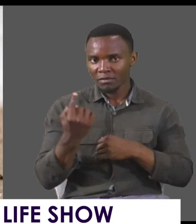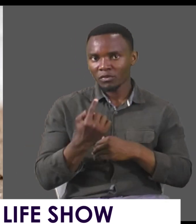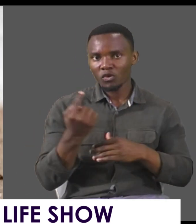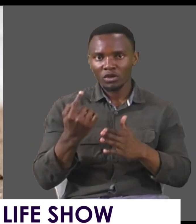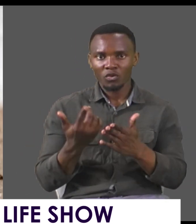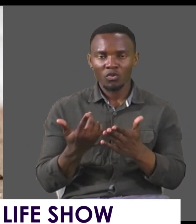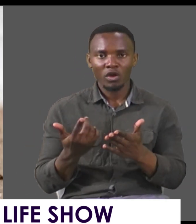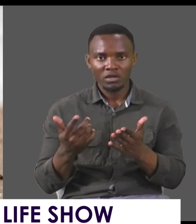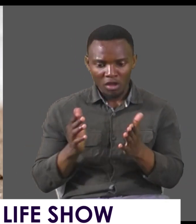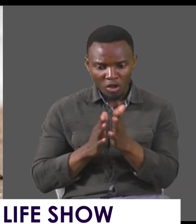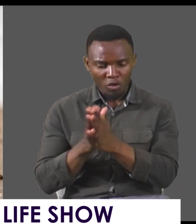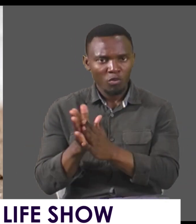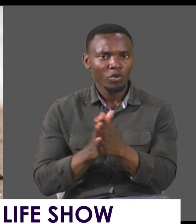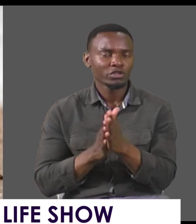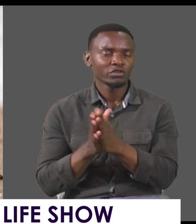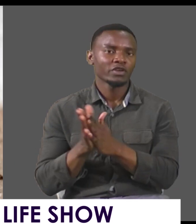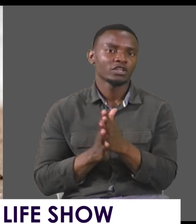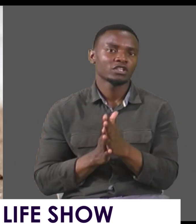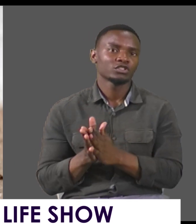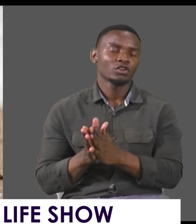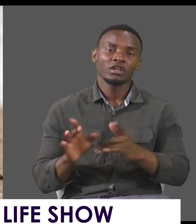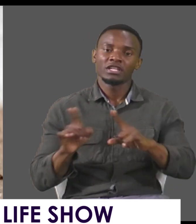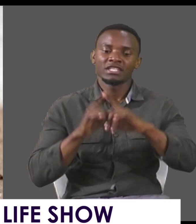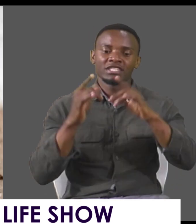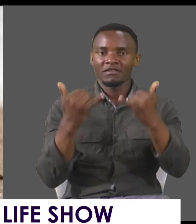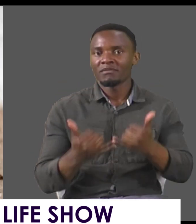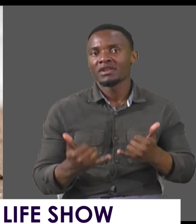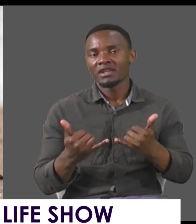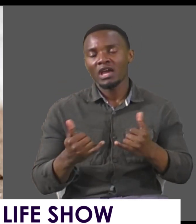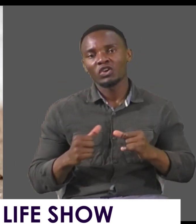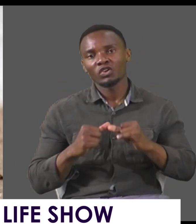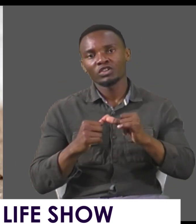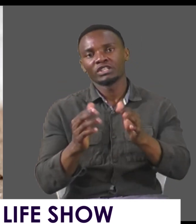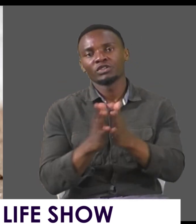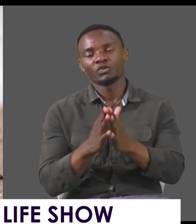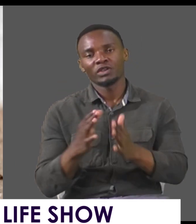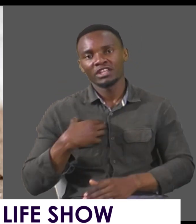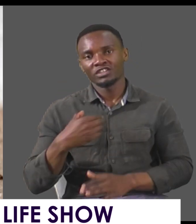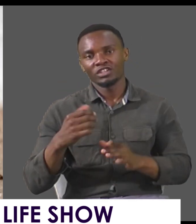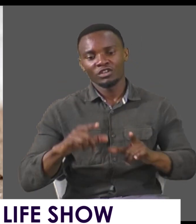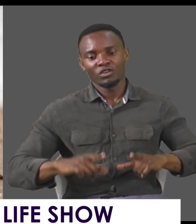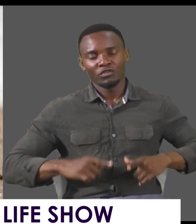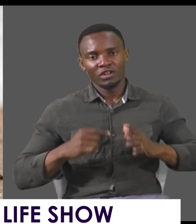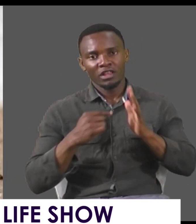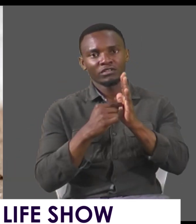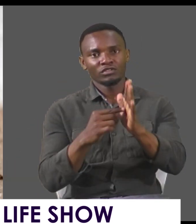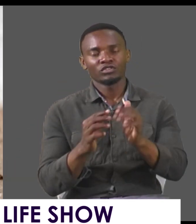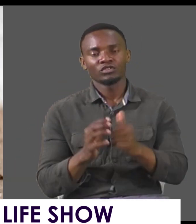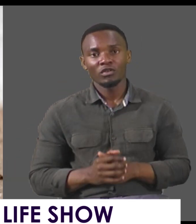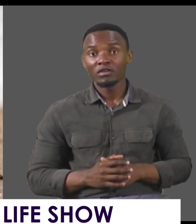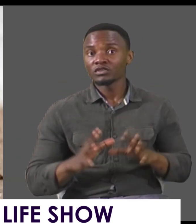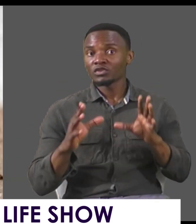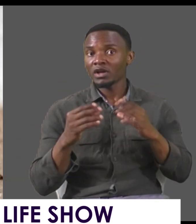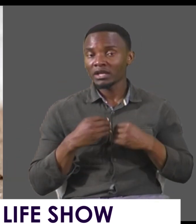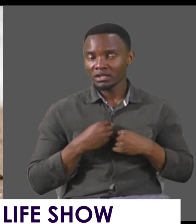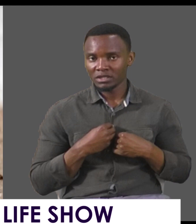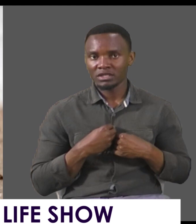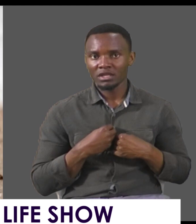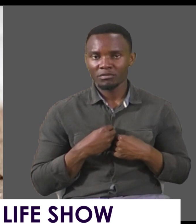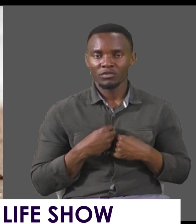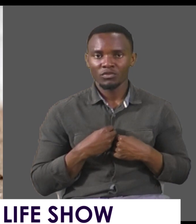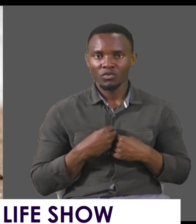and dreaming life, like you're doing it right now at the Treasures of Life show. Receive life